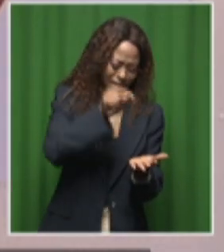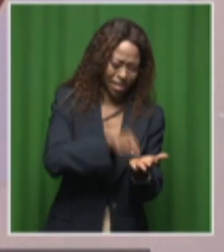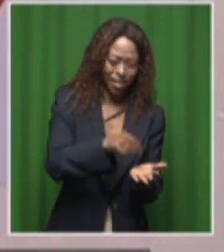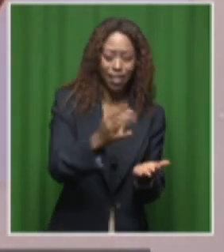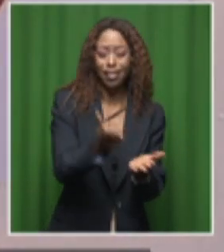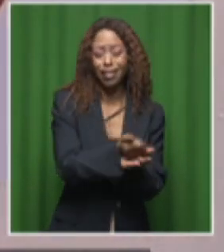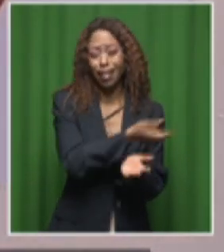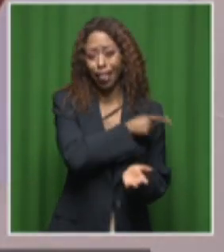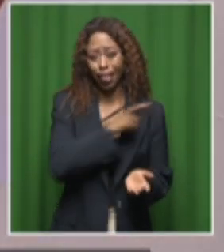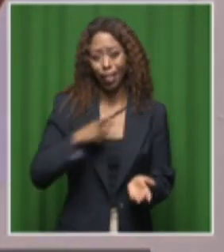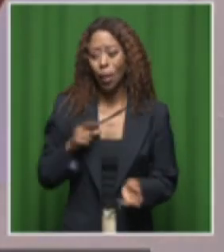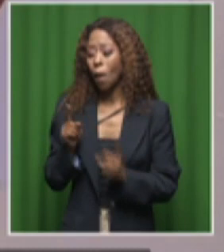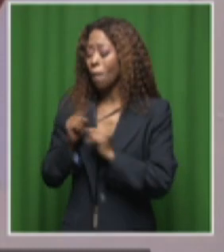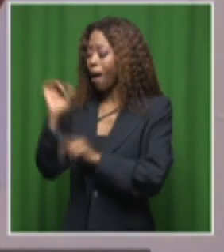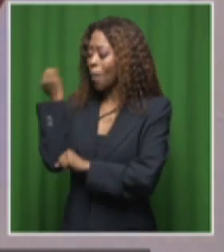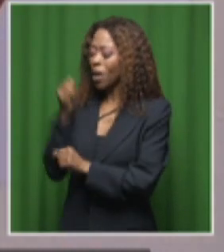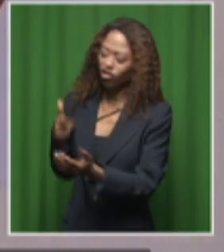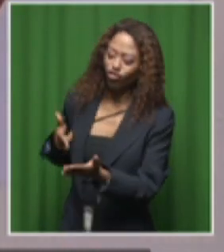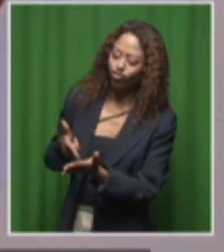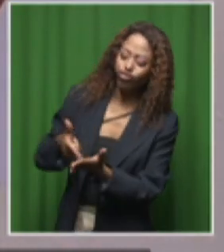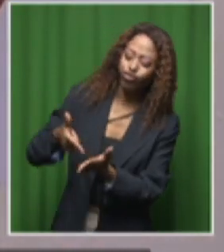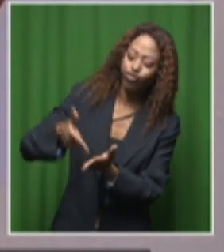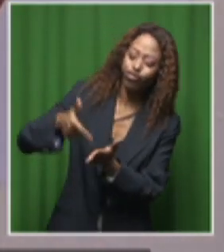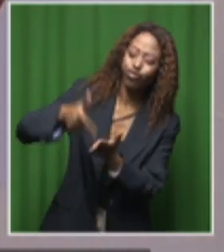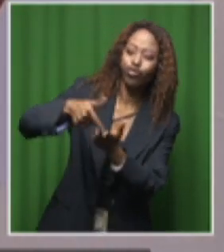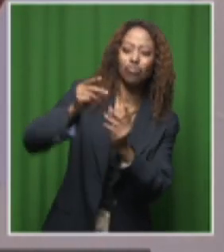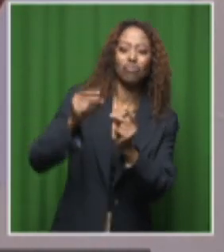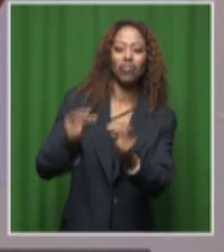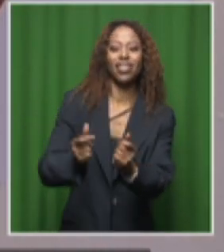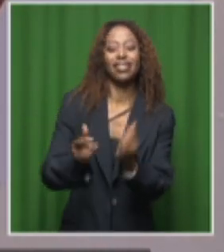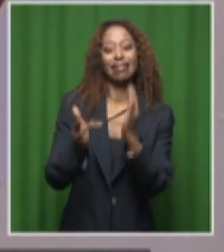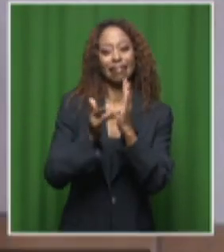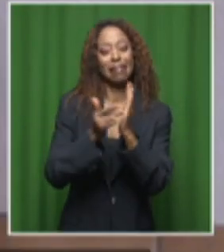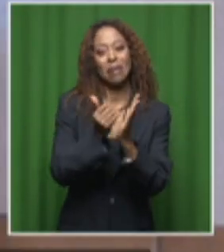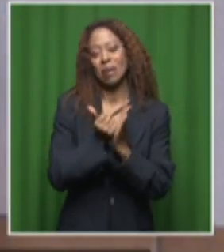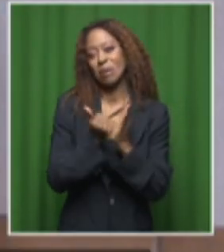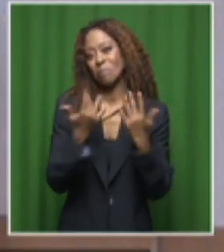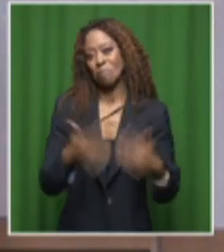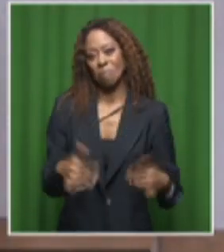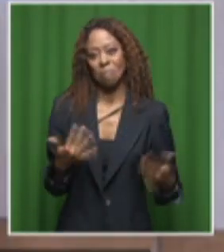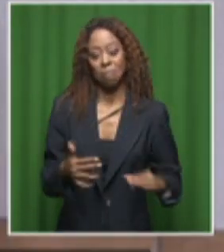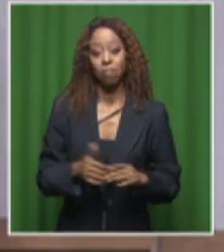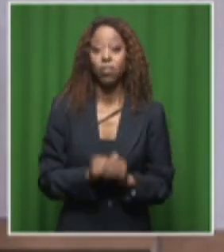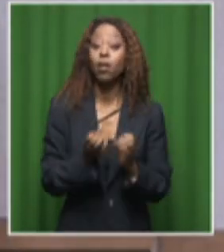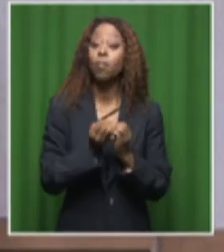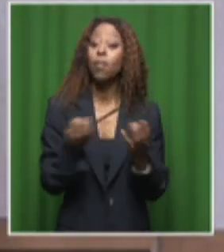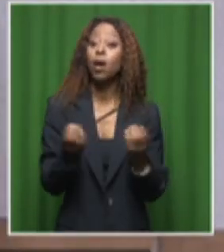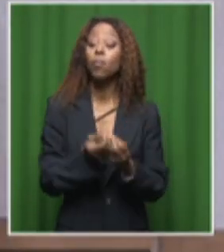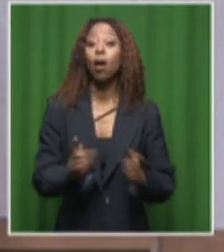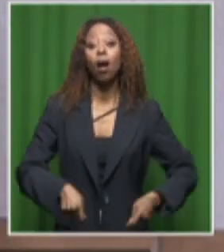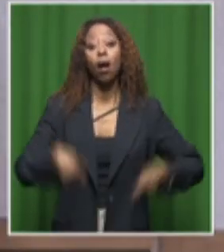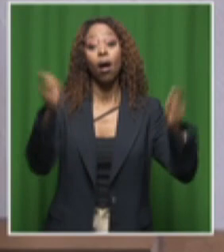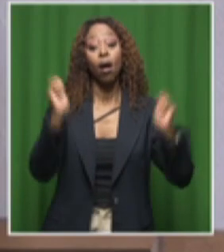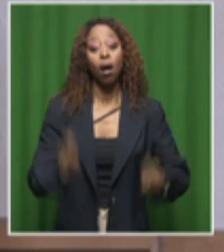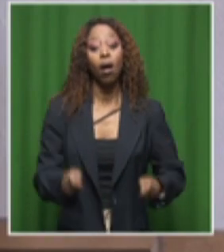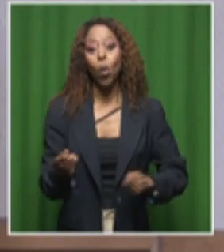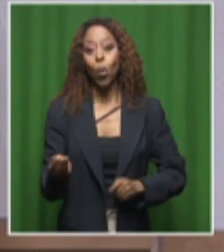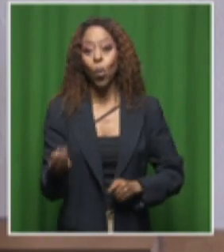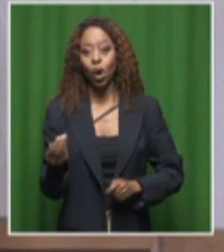days and days. So yeah, I think the technology has helped out a lot. Many rug retailers have